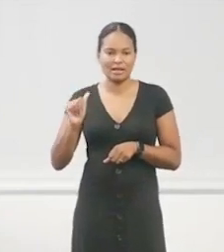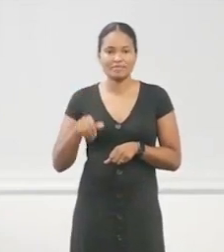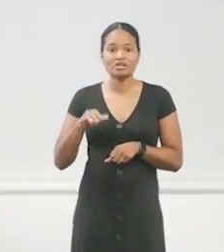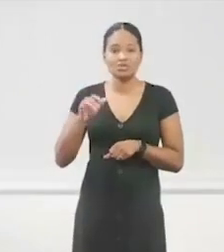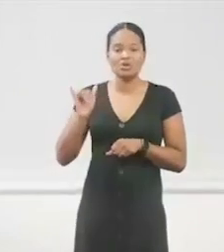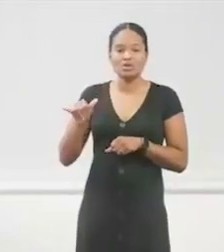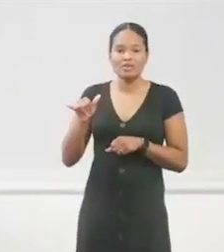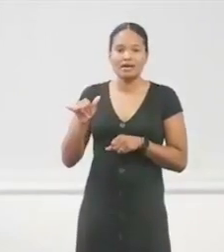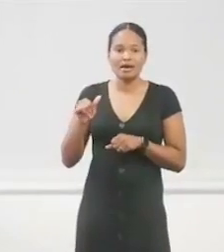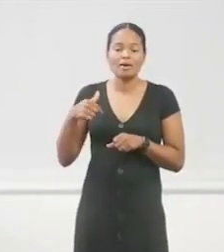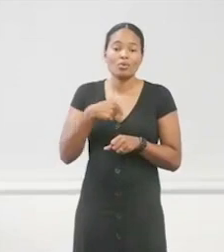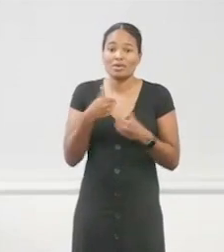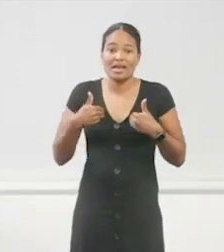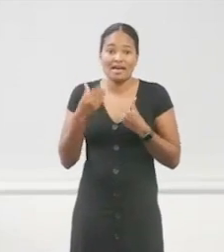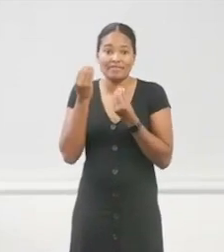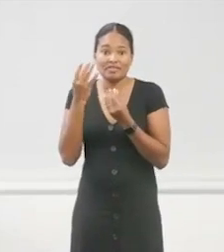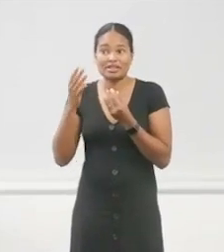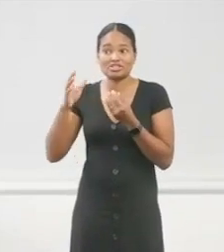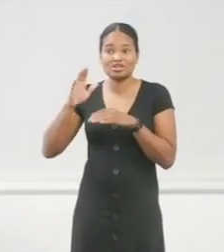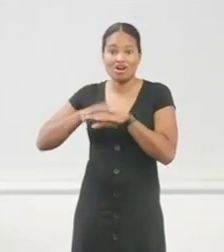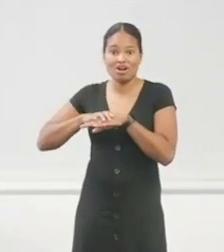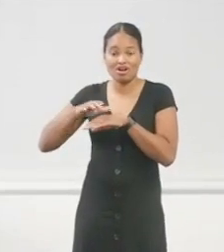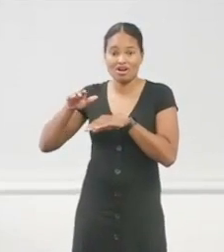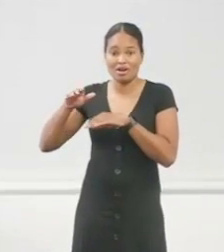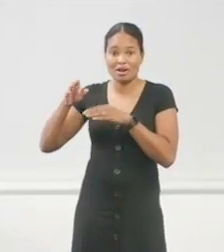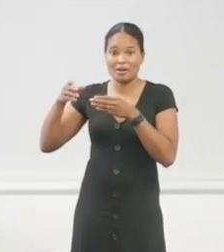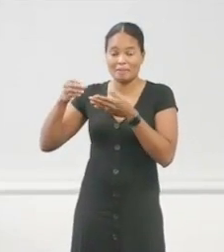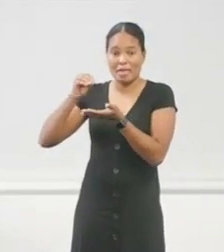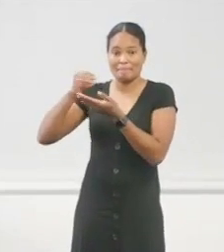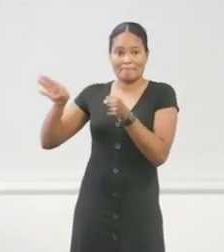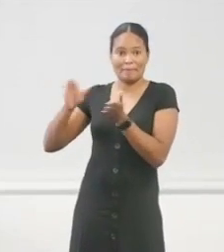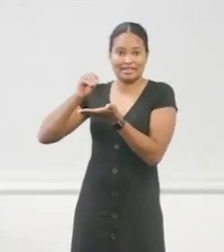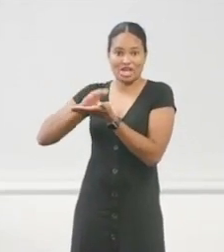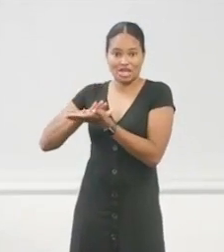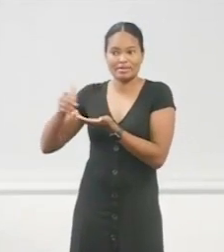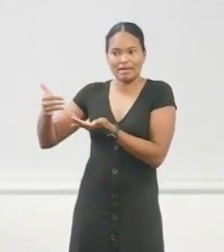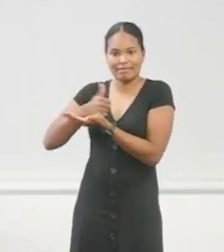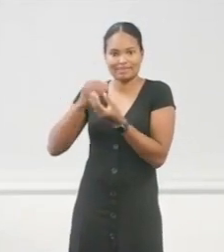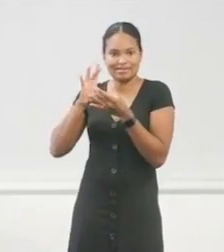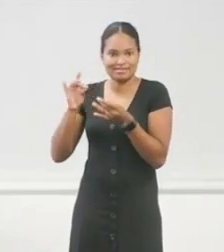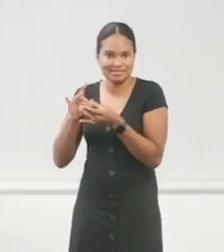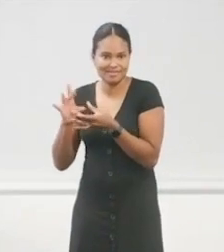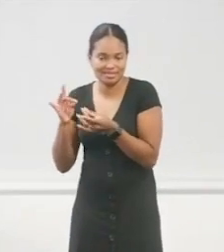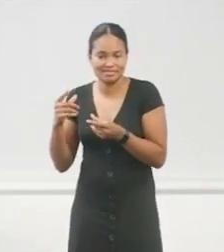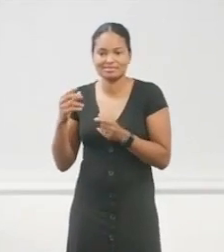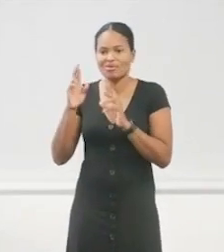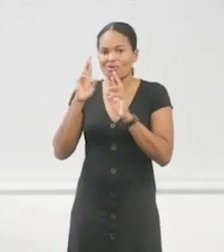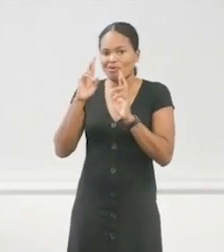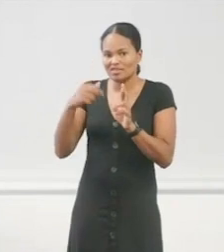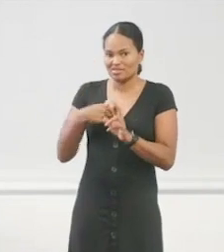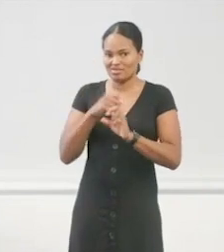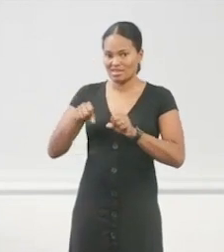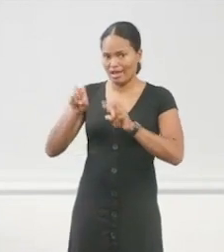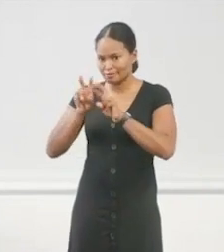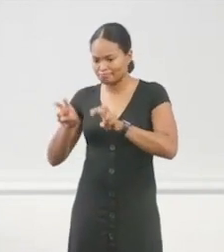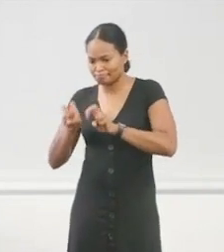public comment right now in CISA. They're collecting all the comments, and we're hoping to weed through some of those. They're